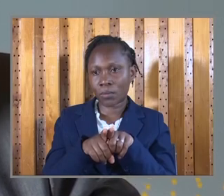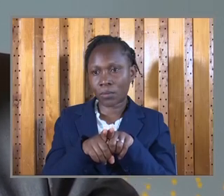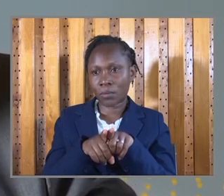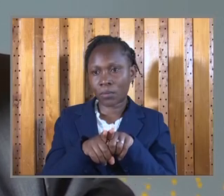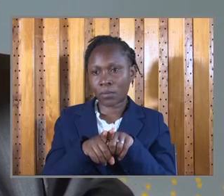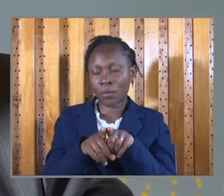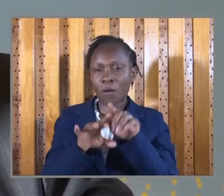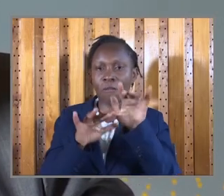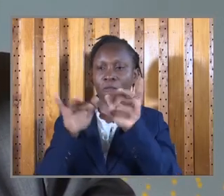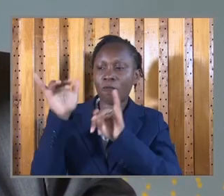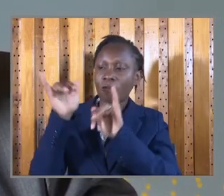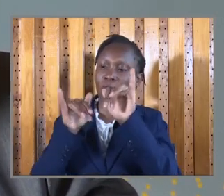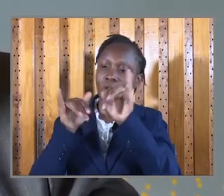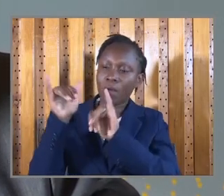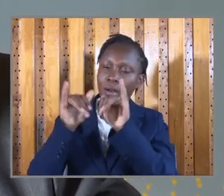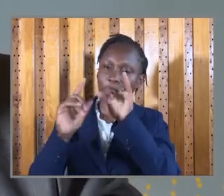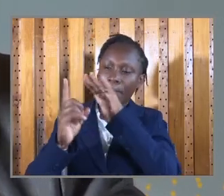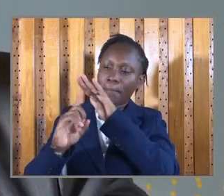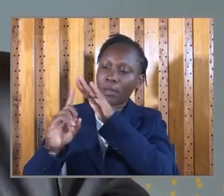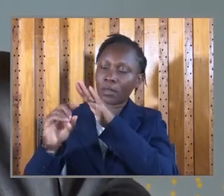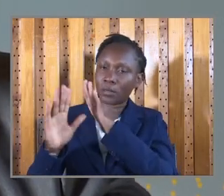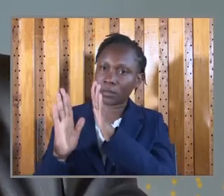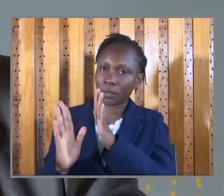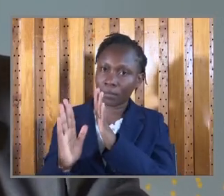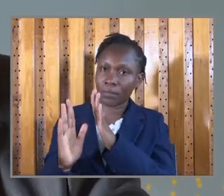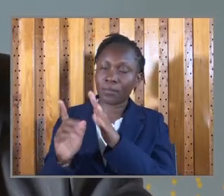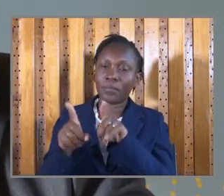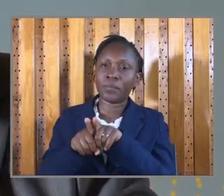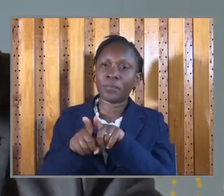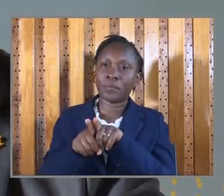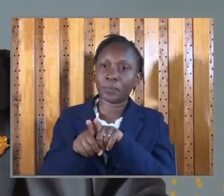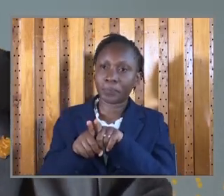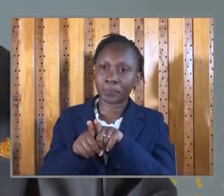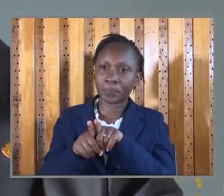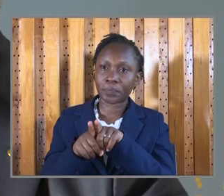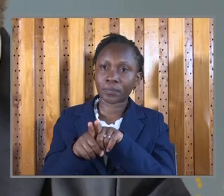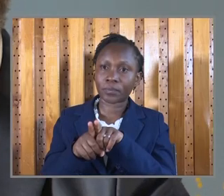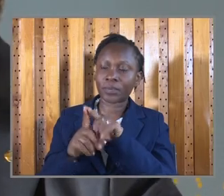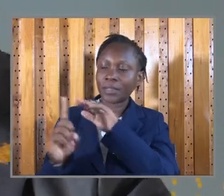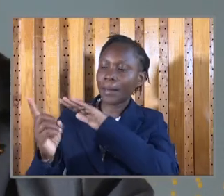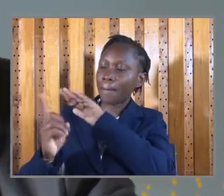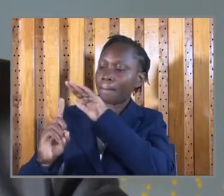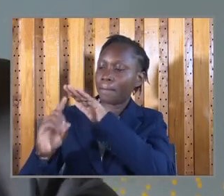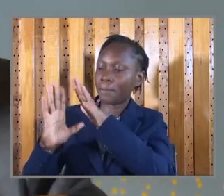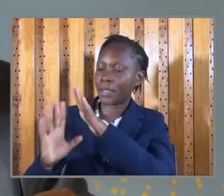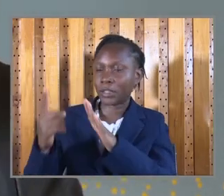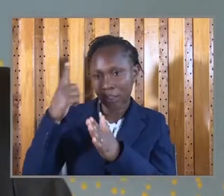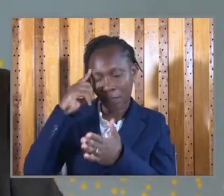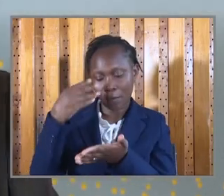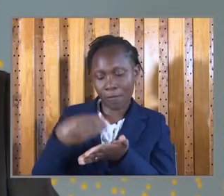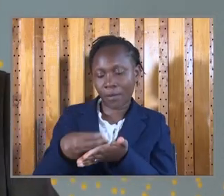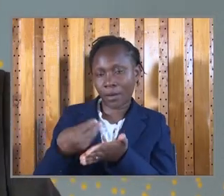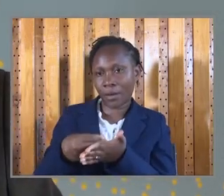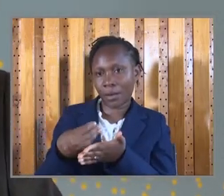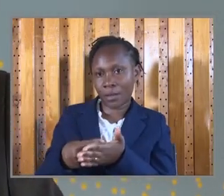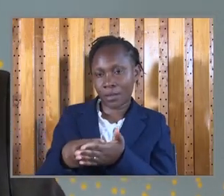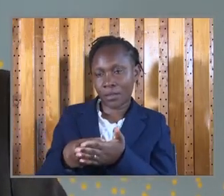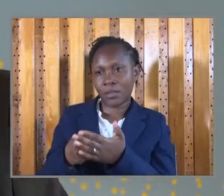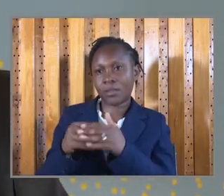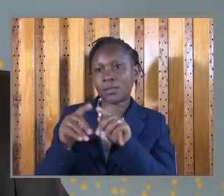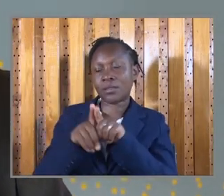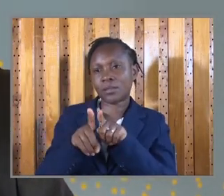foreign minister and also minister for finance, and also